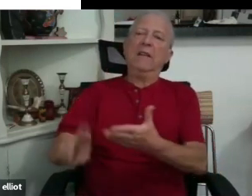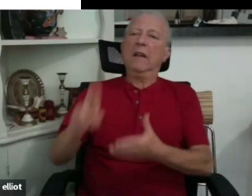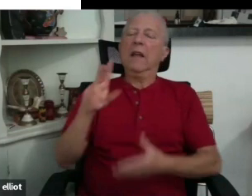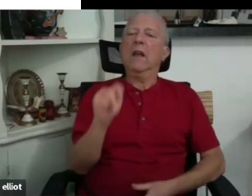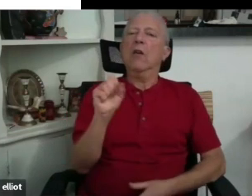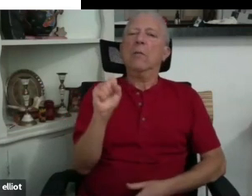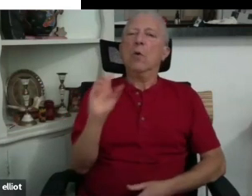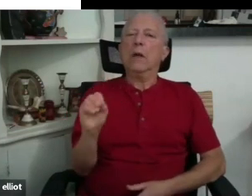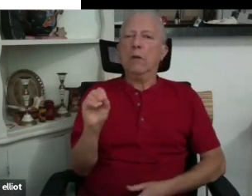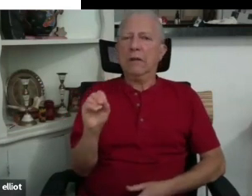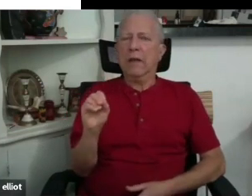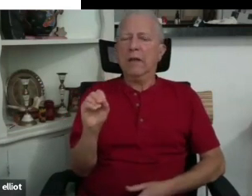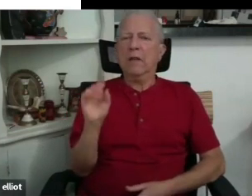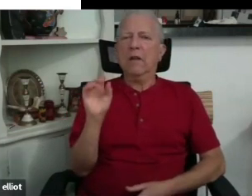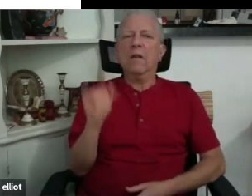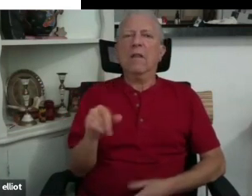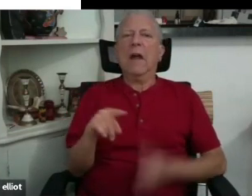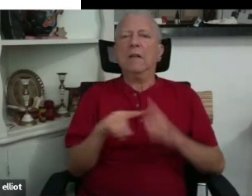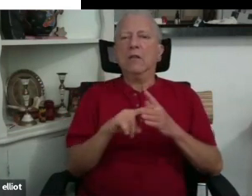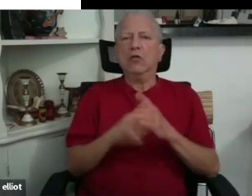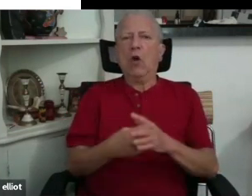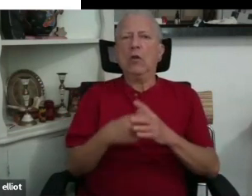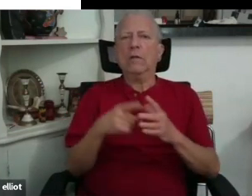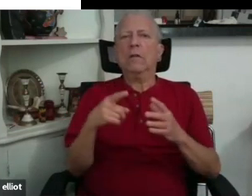organization, which starts at section